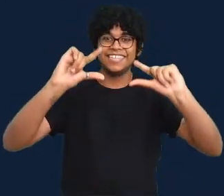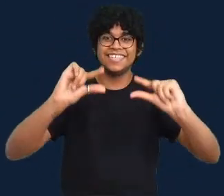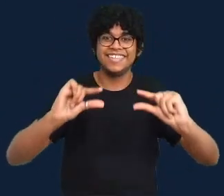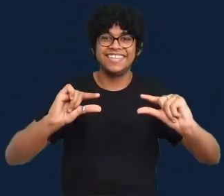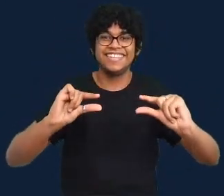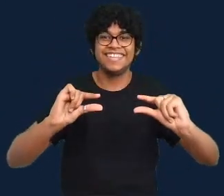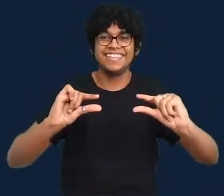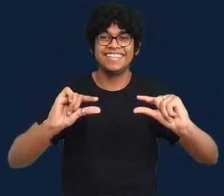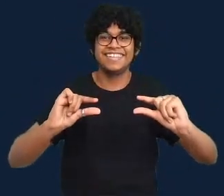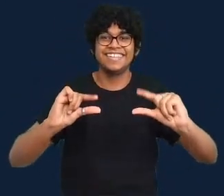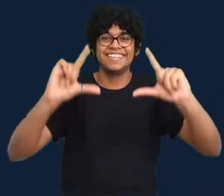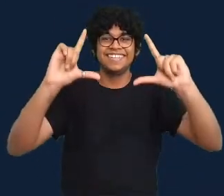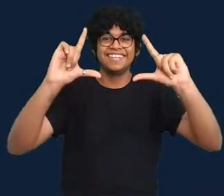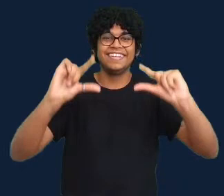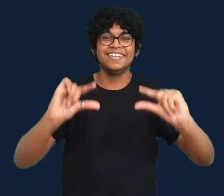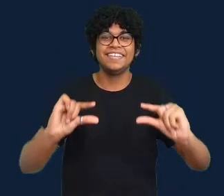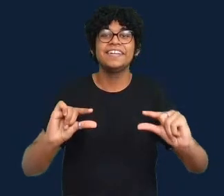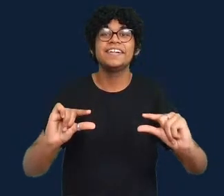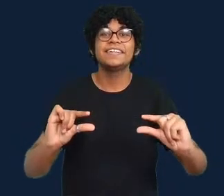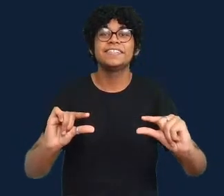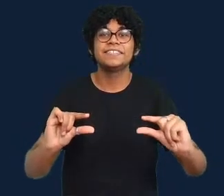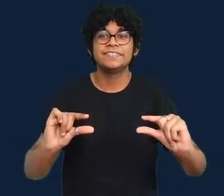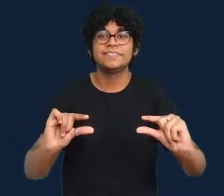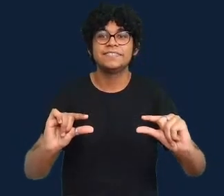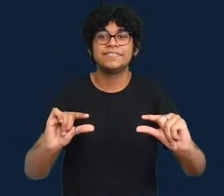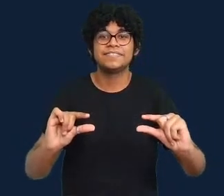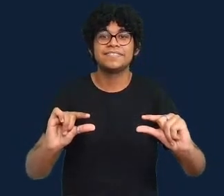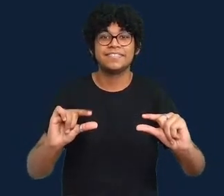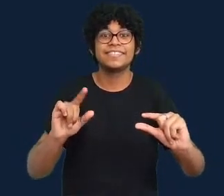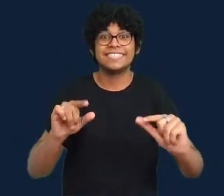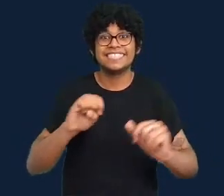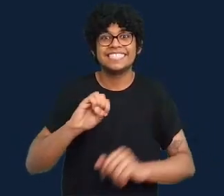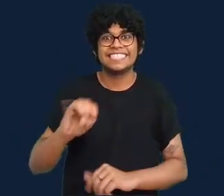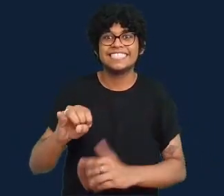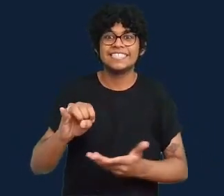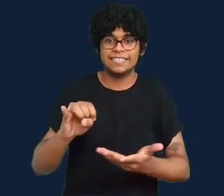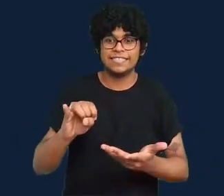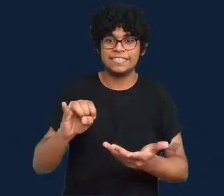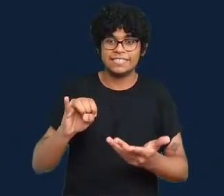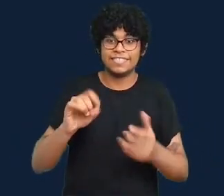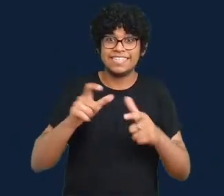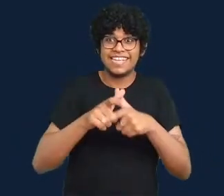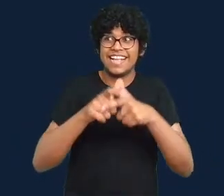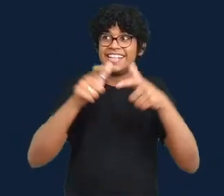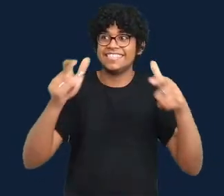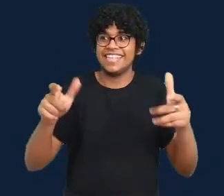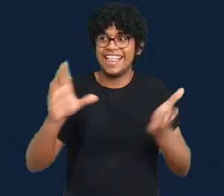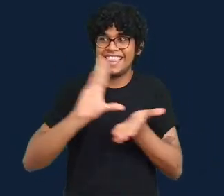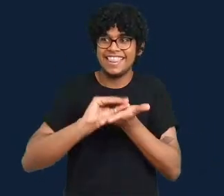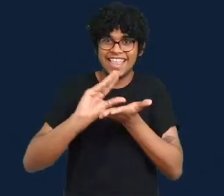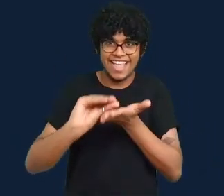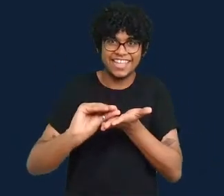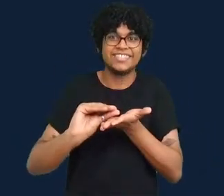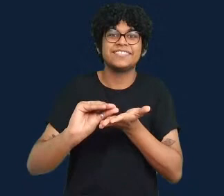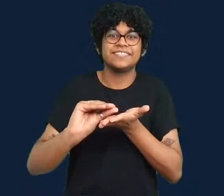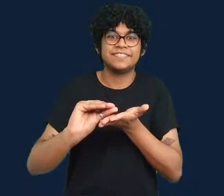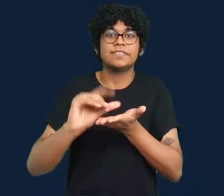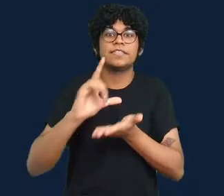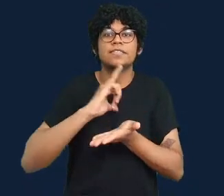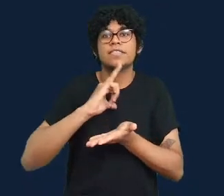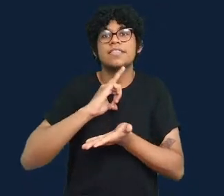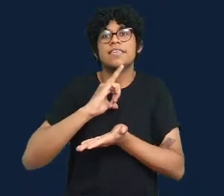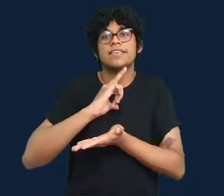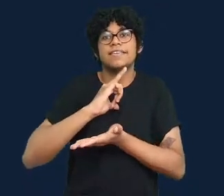I'm scraping giant amounts of data, we still don't have the tools to do that. If I have to parse several